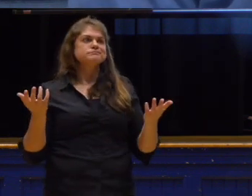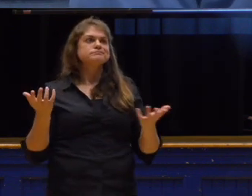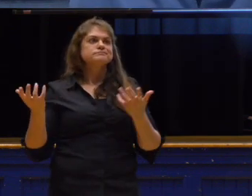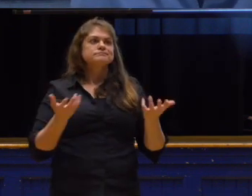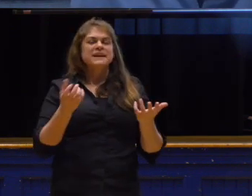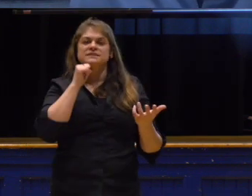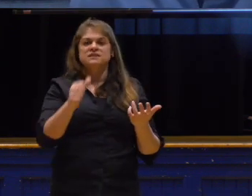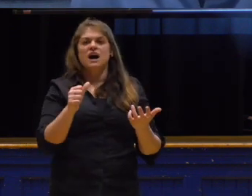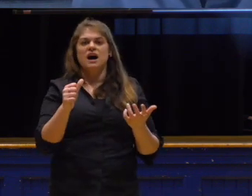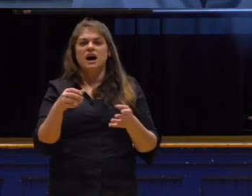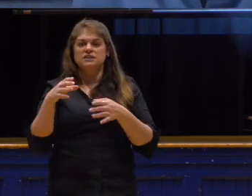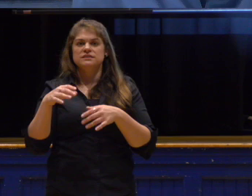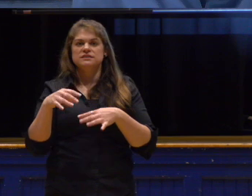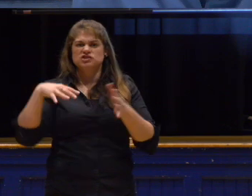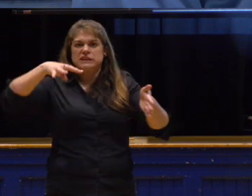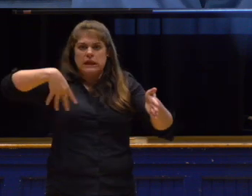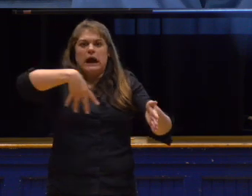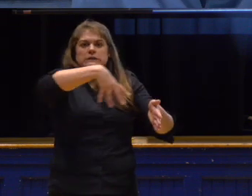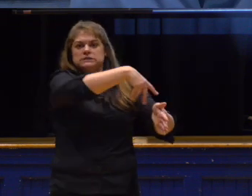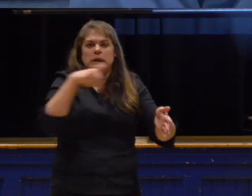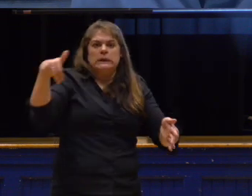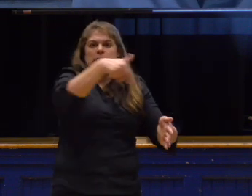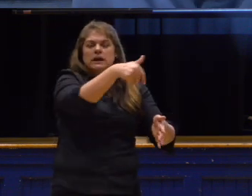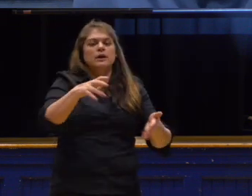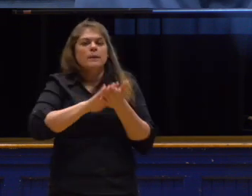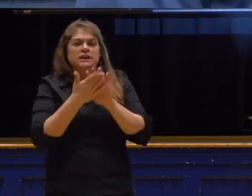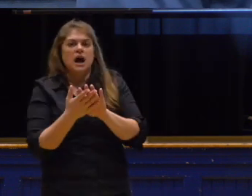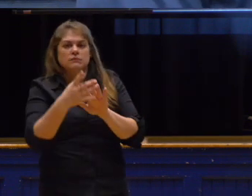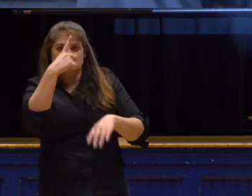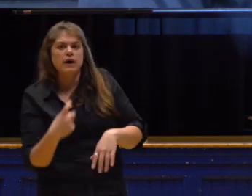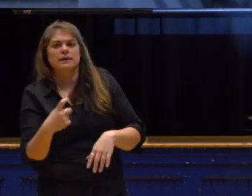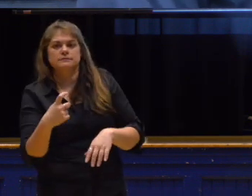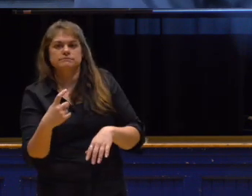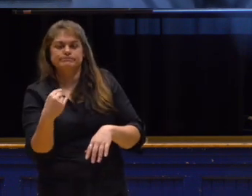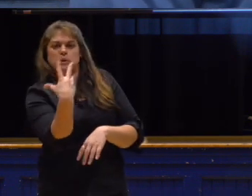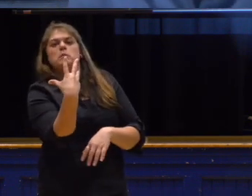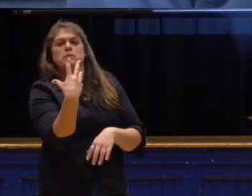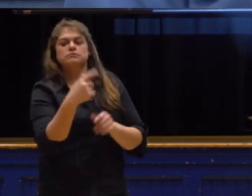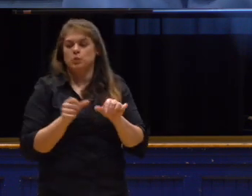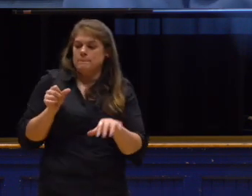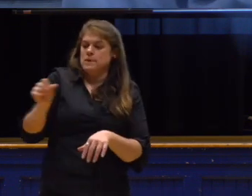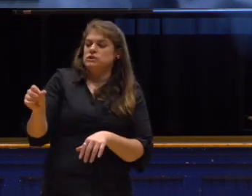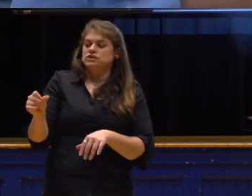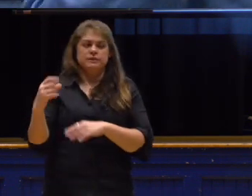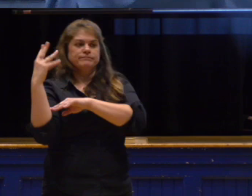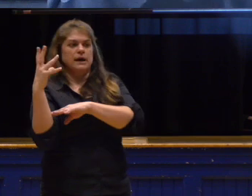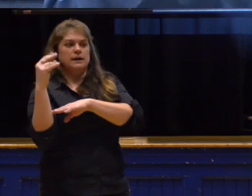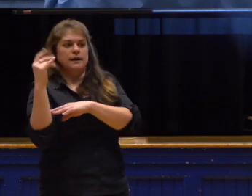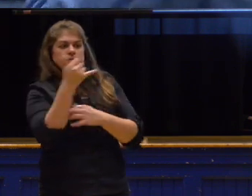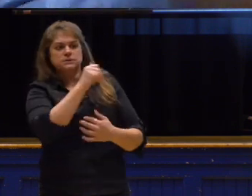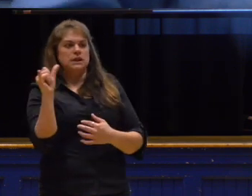it's not just lines across the street. It will actually be a red light. So when you push the button,